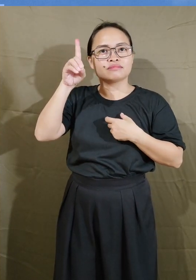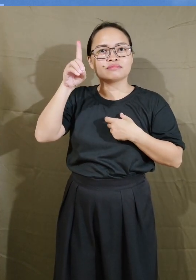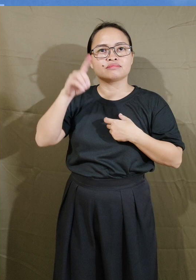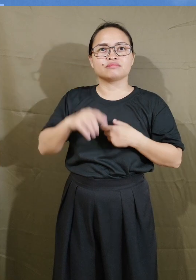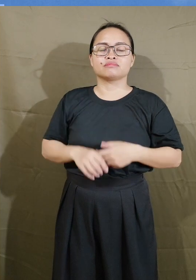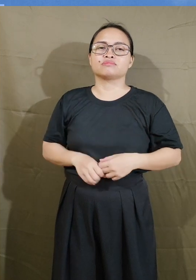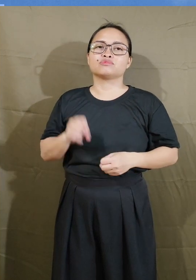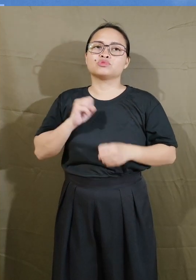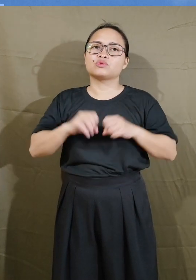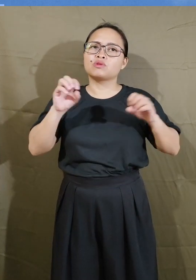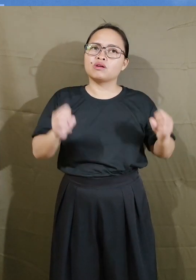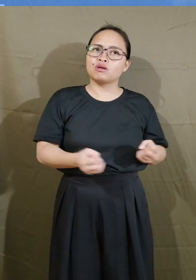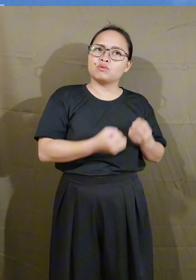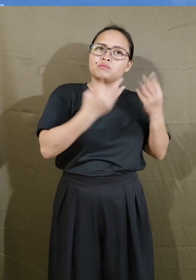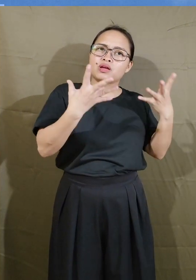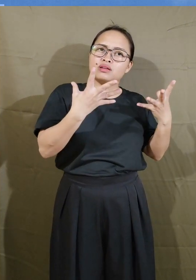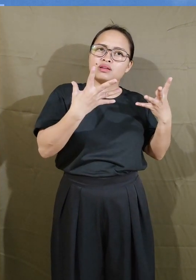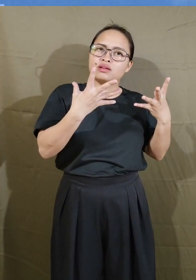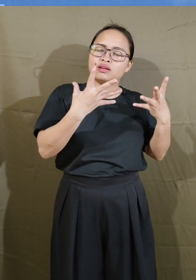purchases?